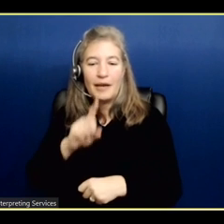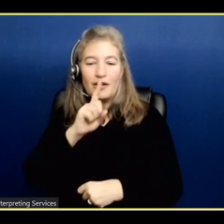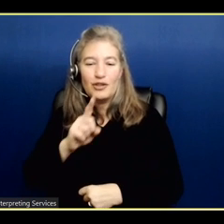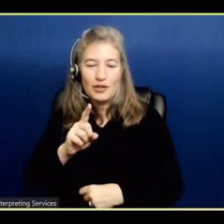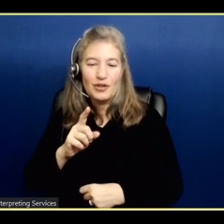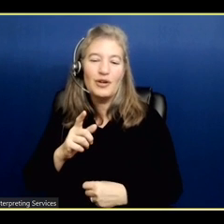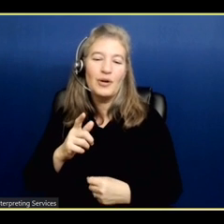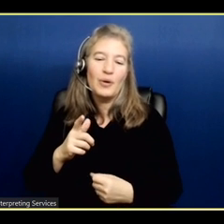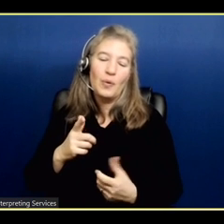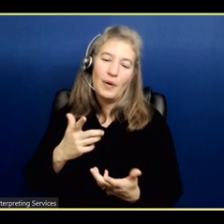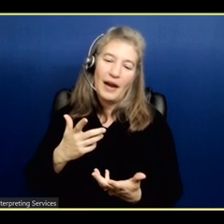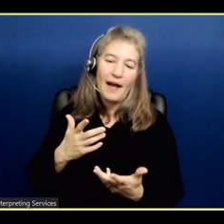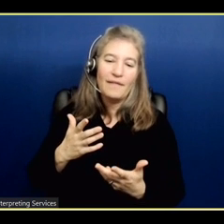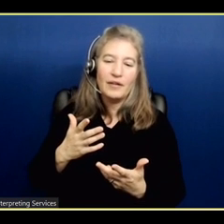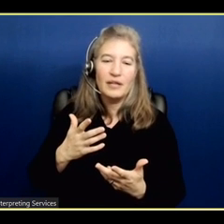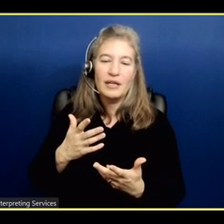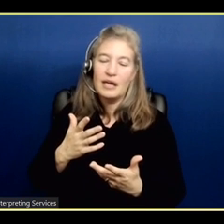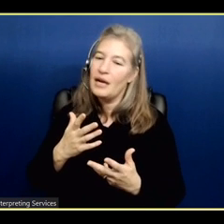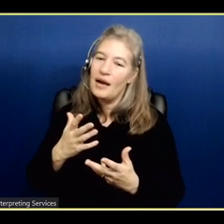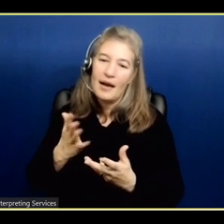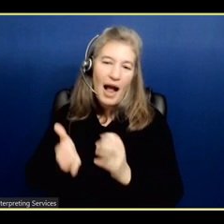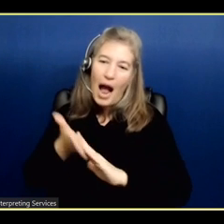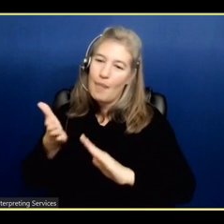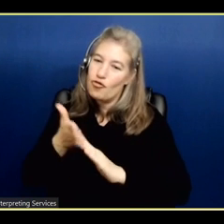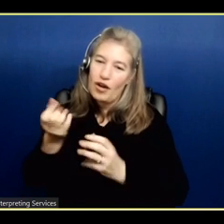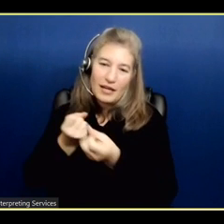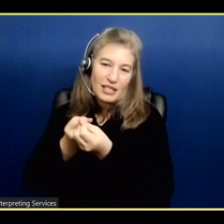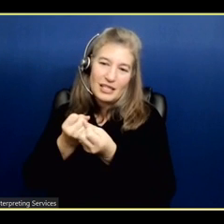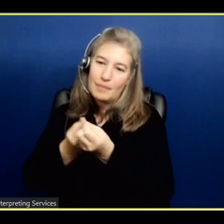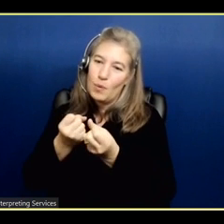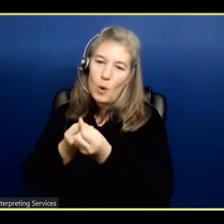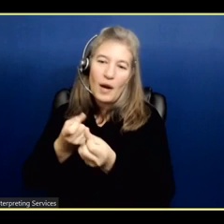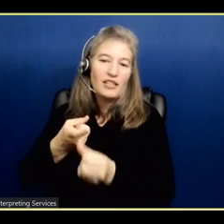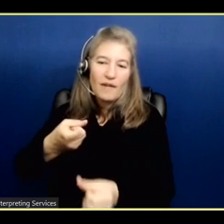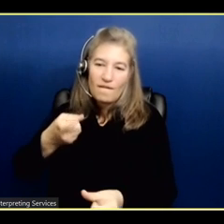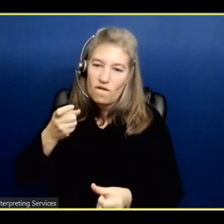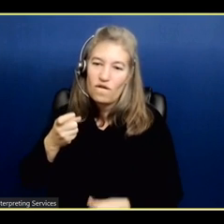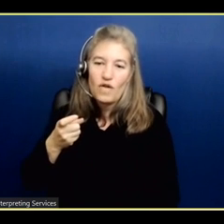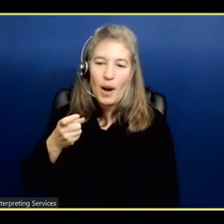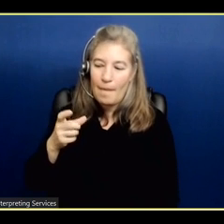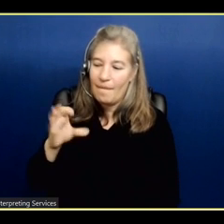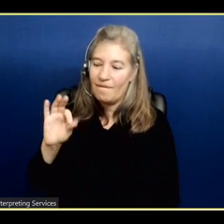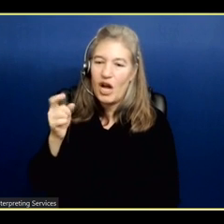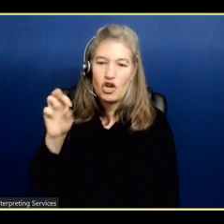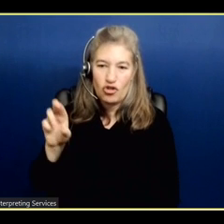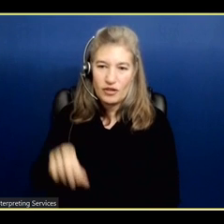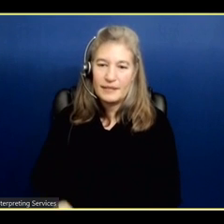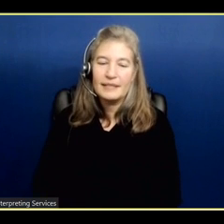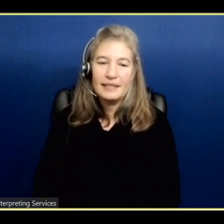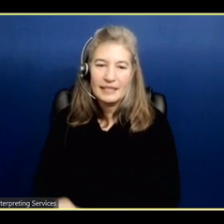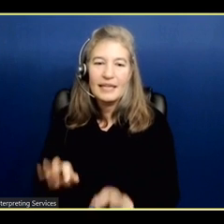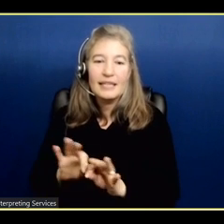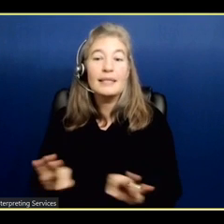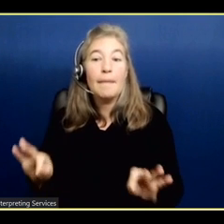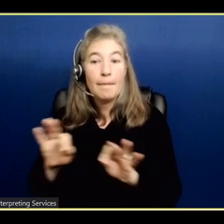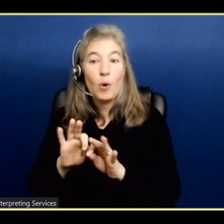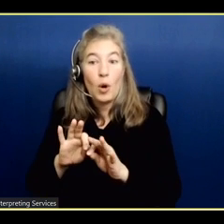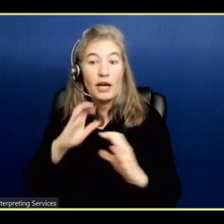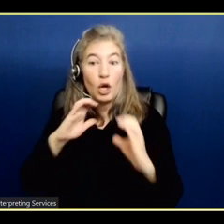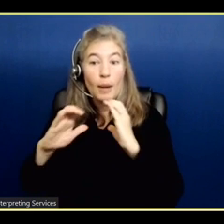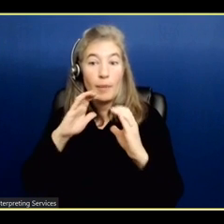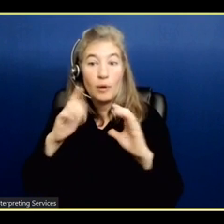the perfect be the enemy of just sending an email with updates and opportunities to move resources and money as soon as